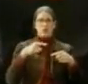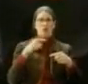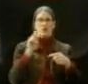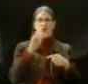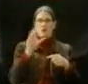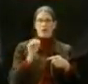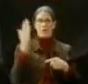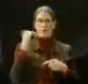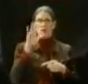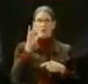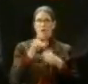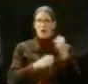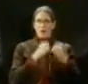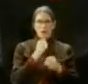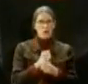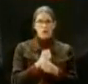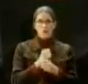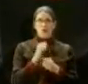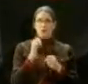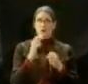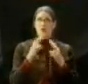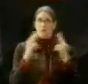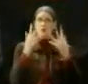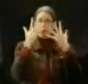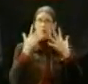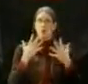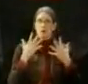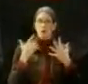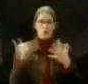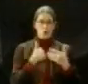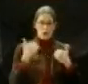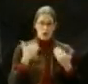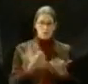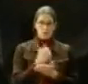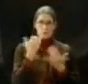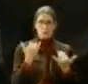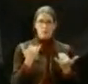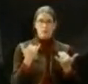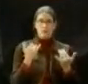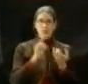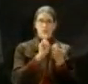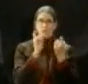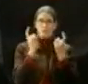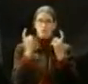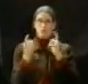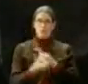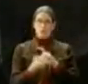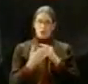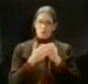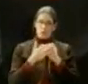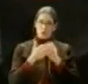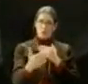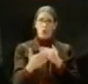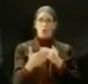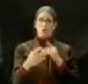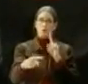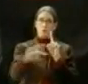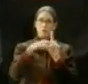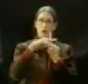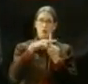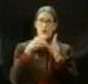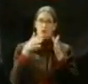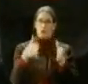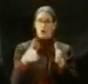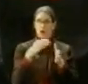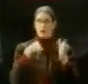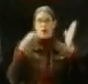years, which is desperately unfortunate. We have an opportunity right now to change that and to move forward in a positive way.